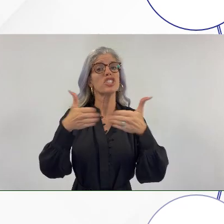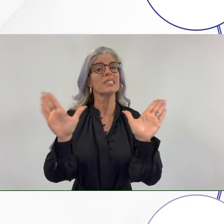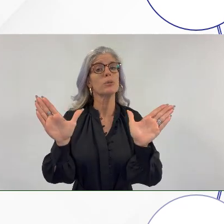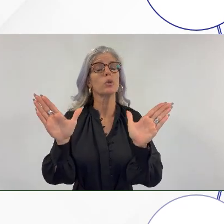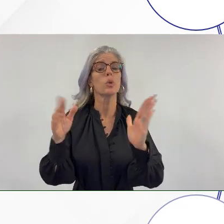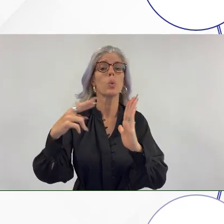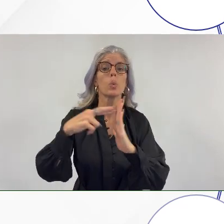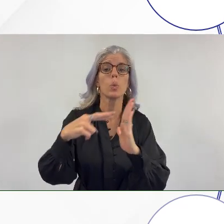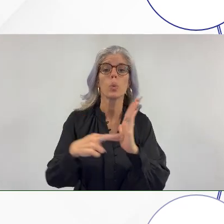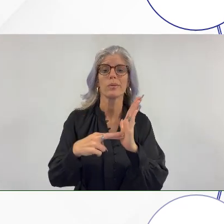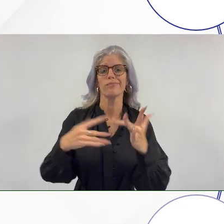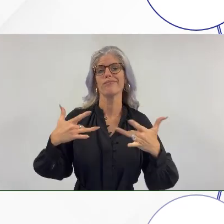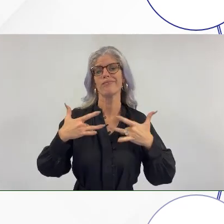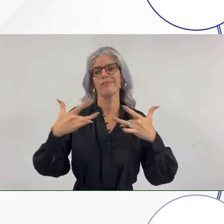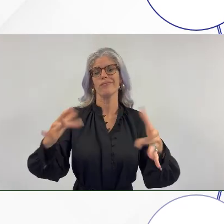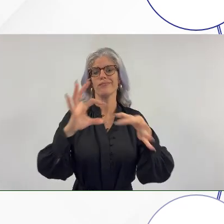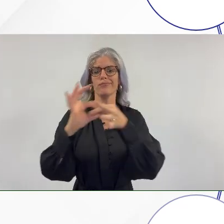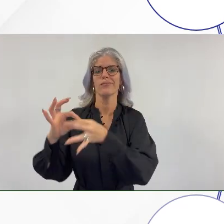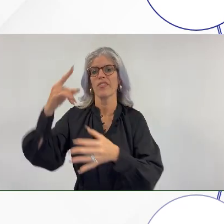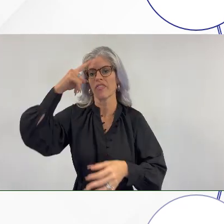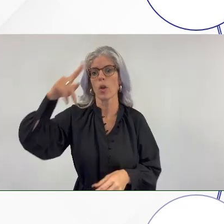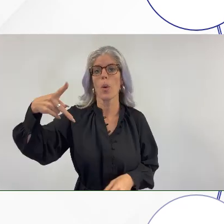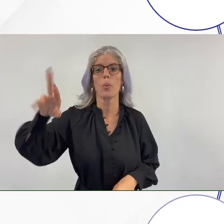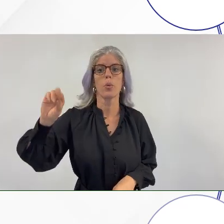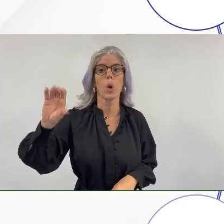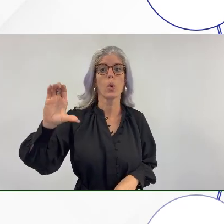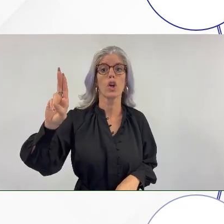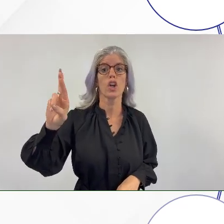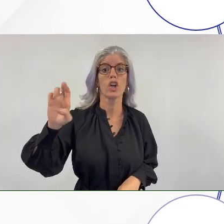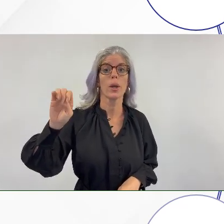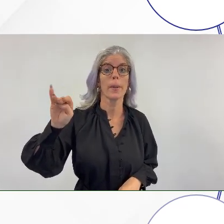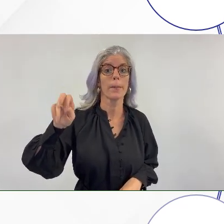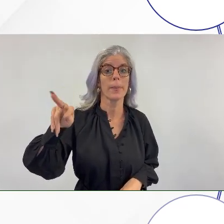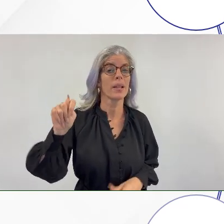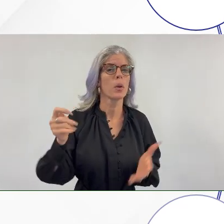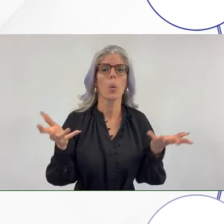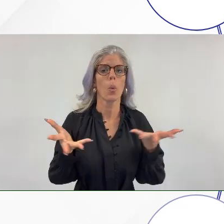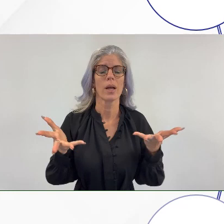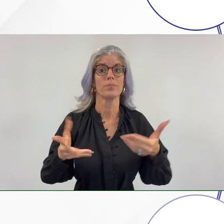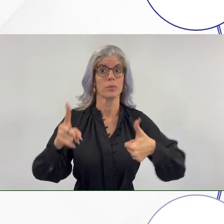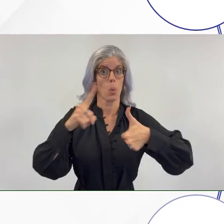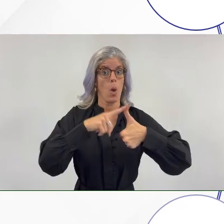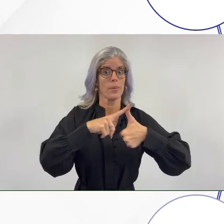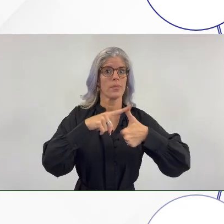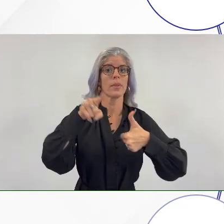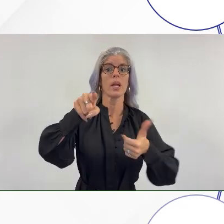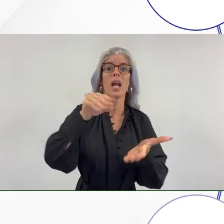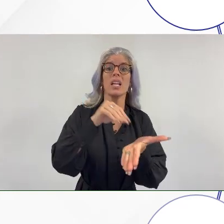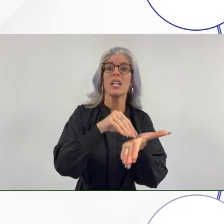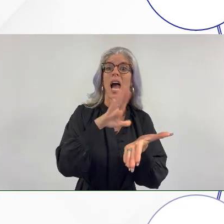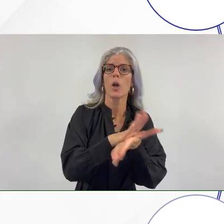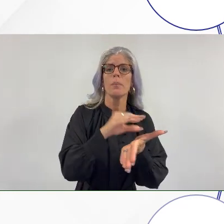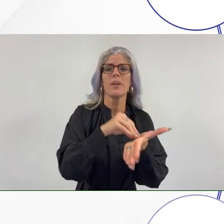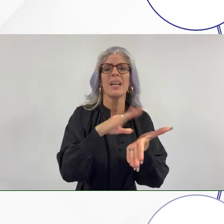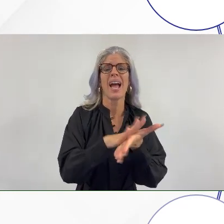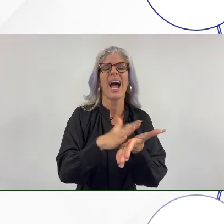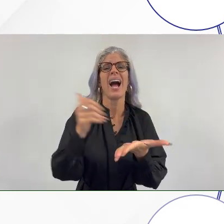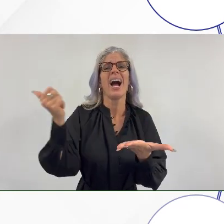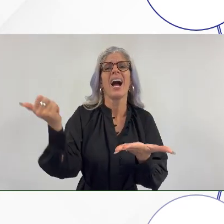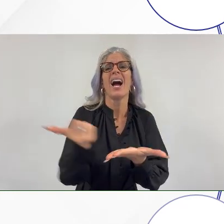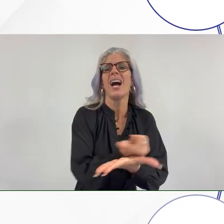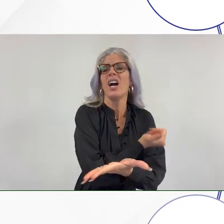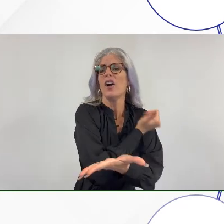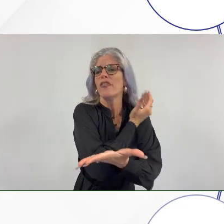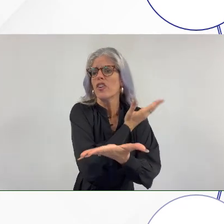staff. Identifying these individuals now can ensure a seamless review, project development, and anticipated approval of your